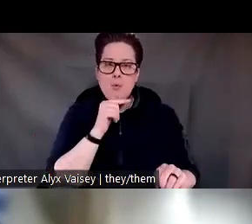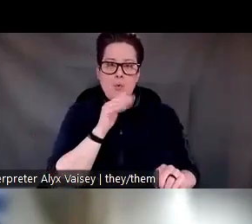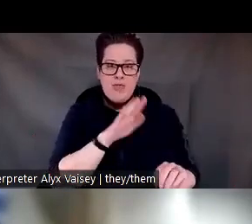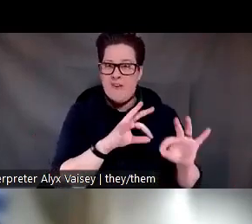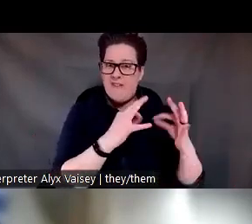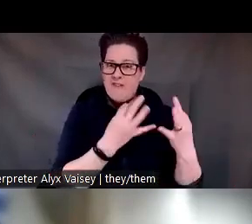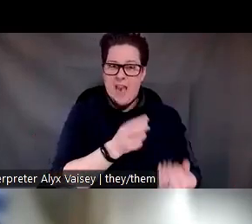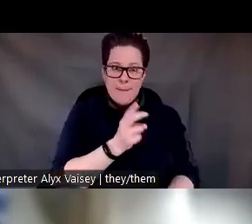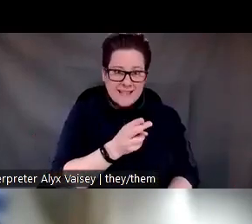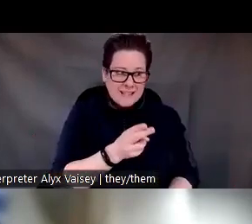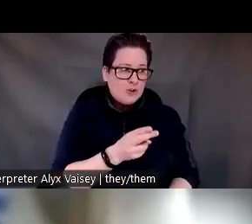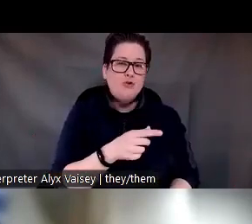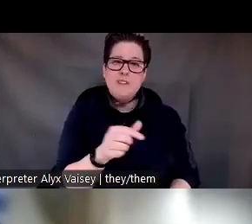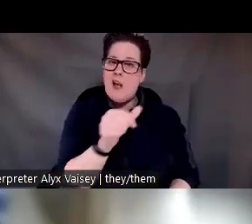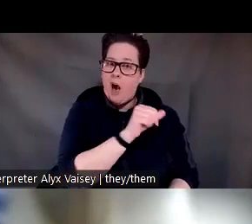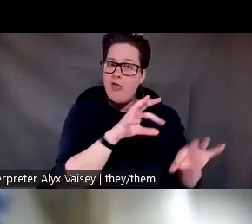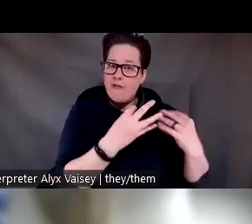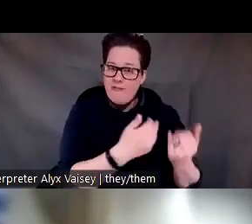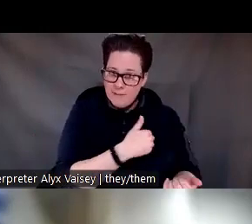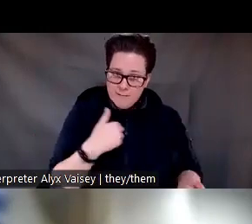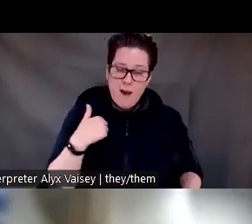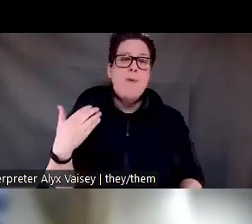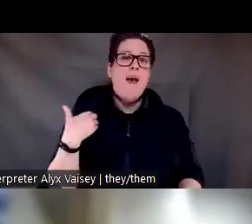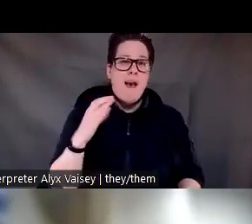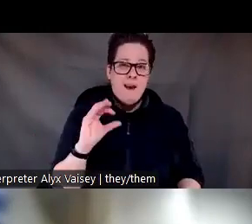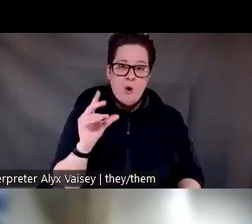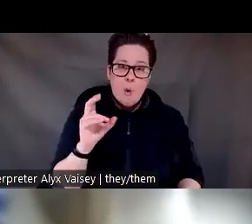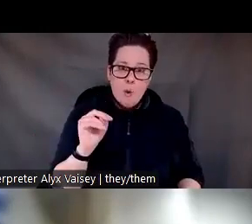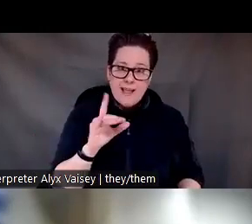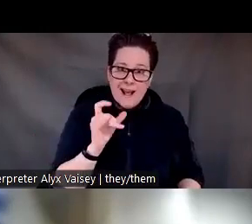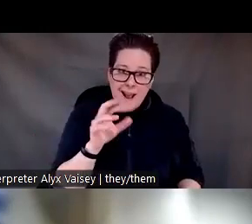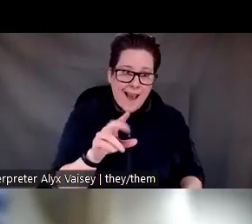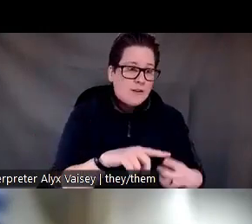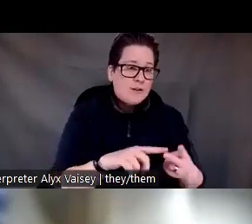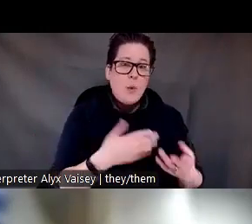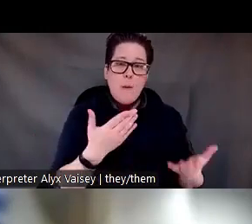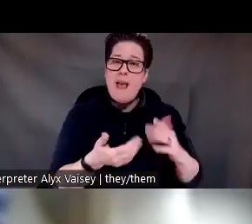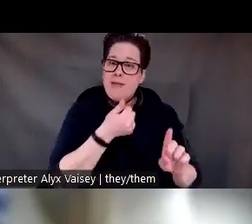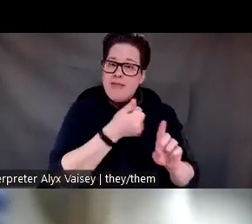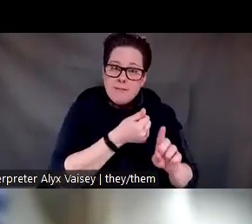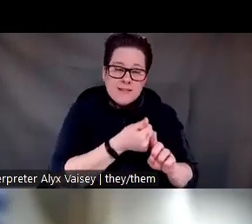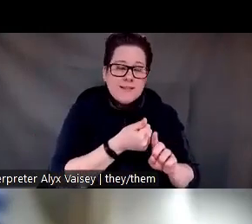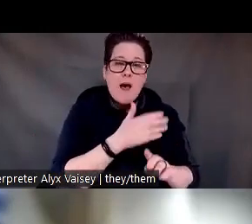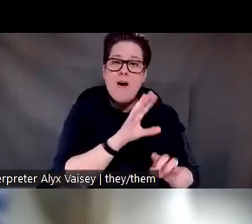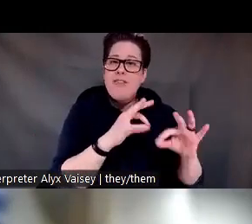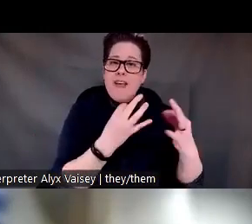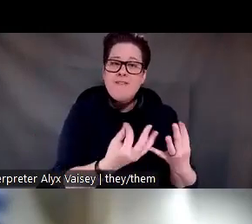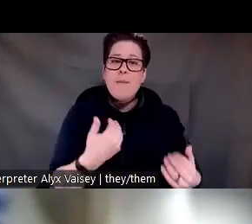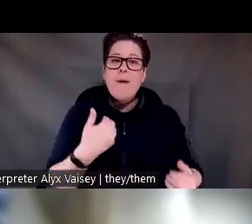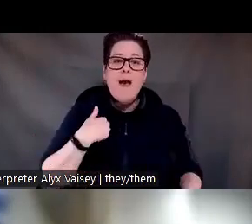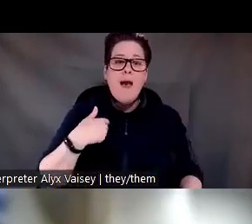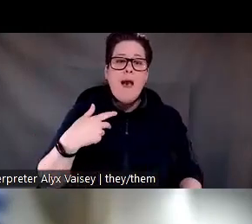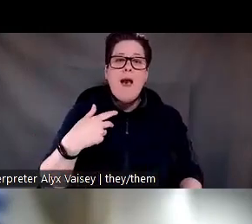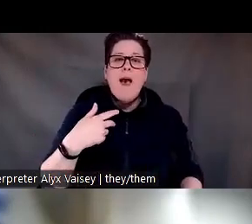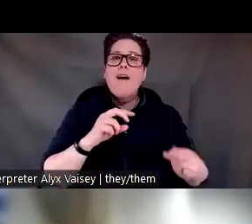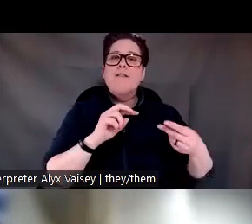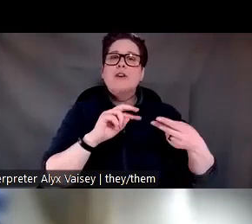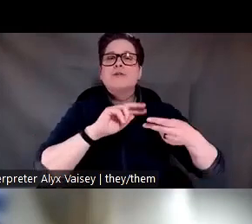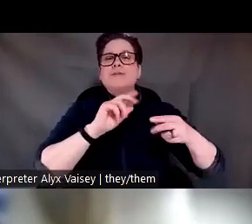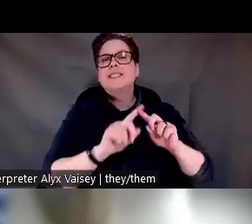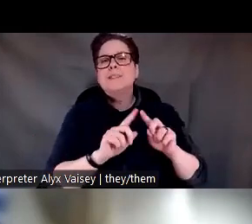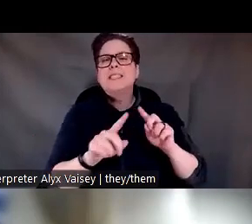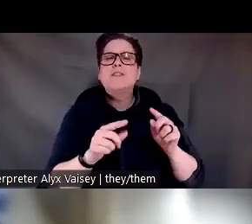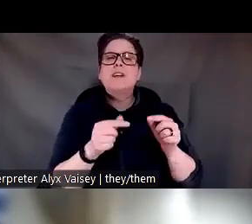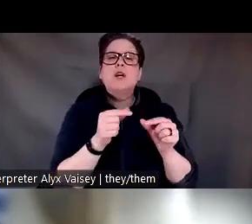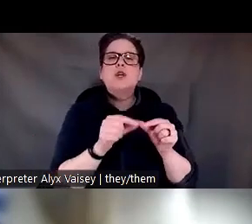family history of colorectal cancer, or they have a family or personal history of genetic syndromes